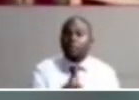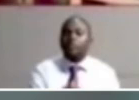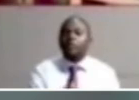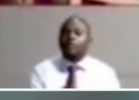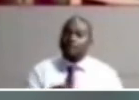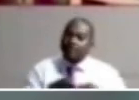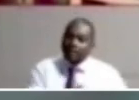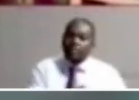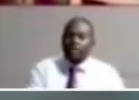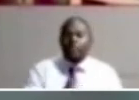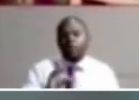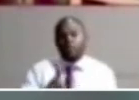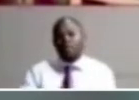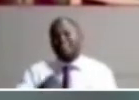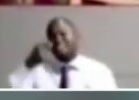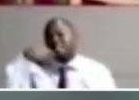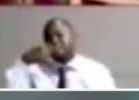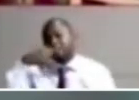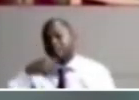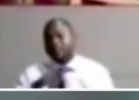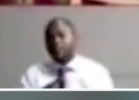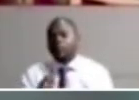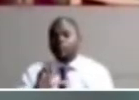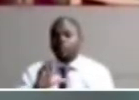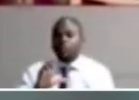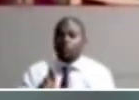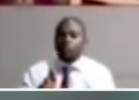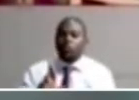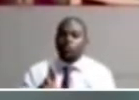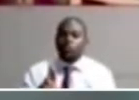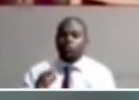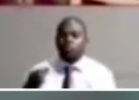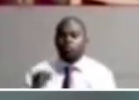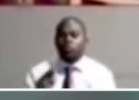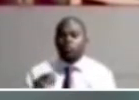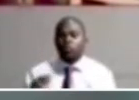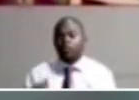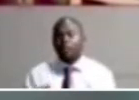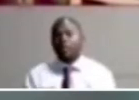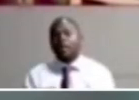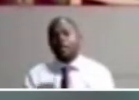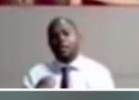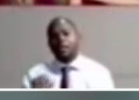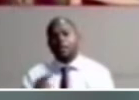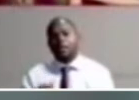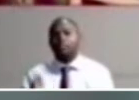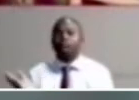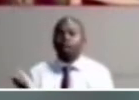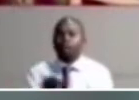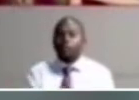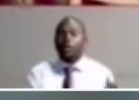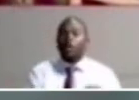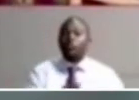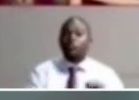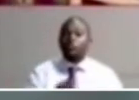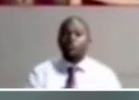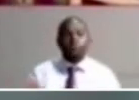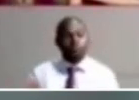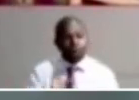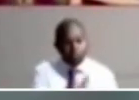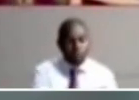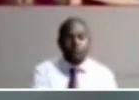Rugunda. It includes Jenna Cheng and others. Bring that